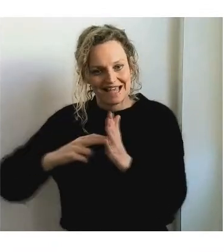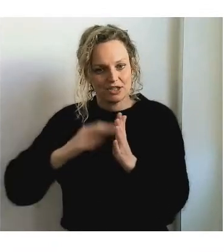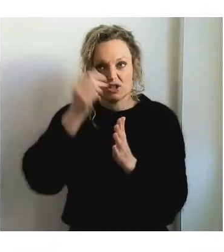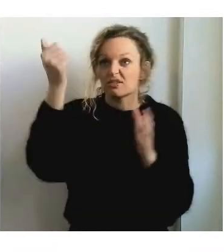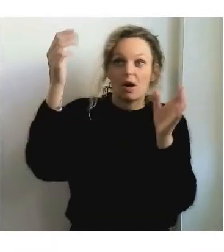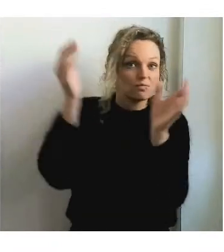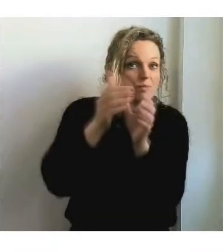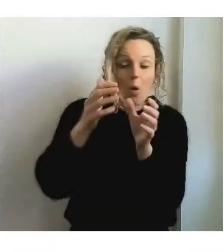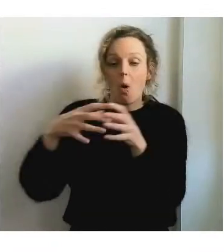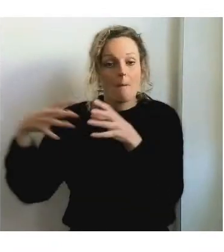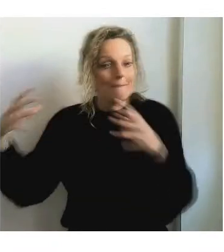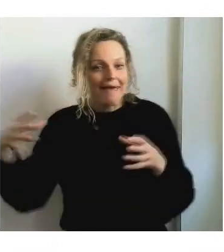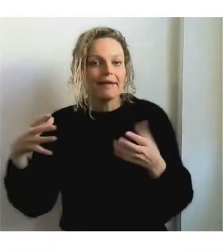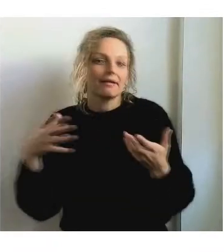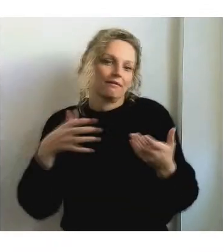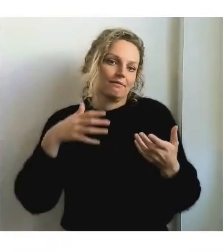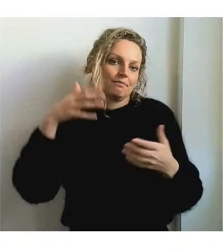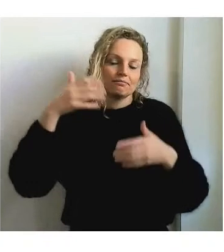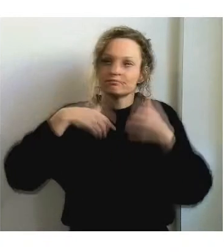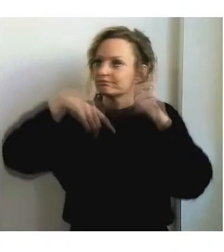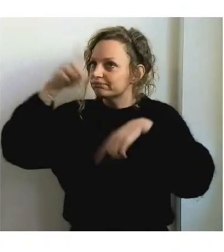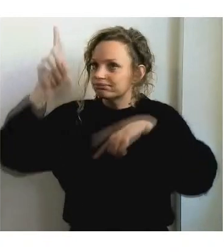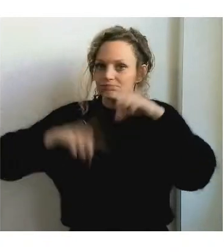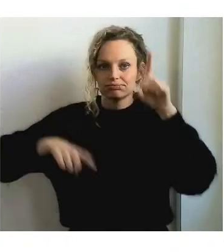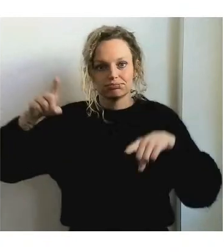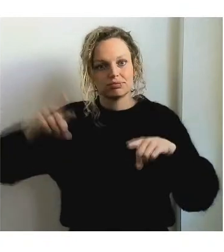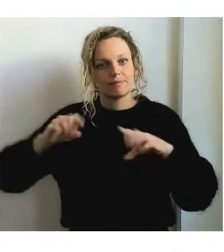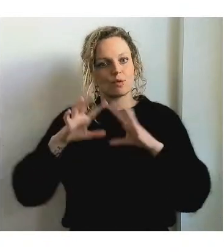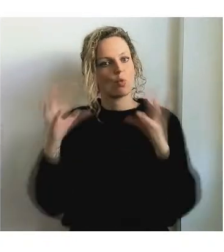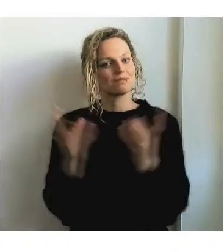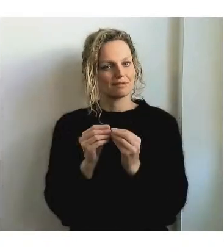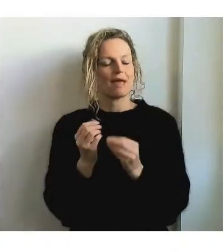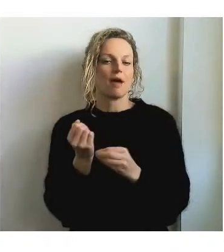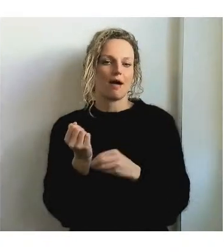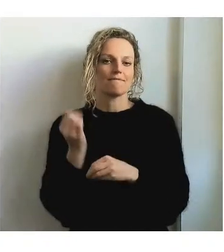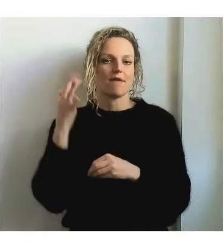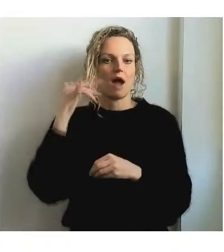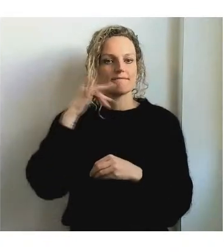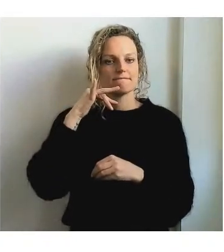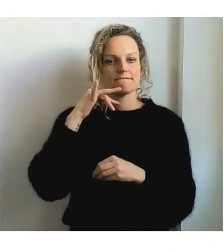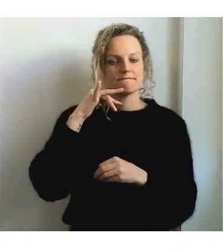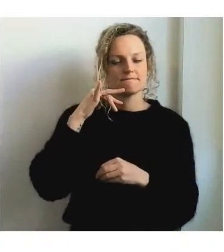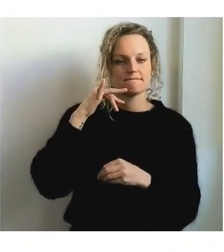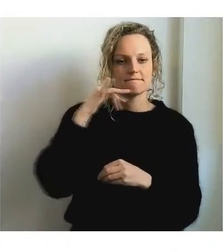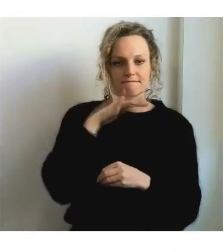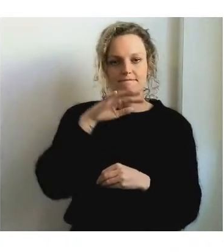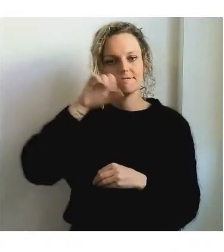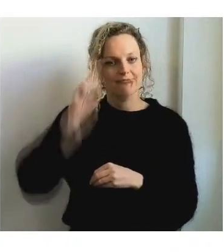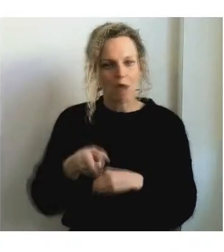got 5,500 devices out to digitally excluded people with learning difficulties.